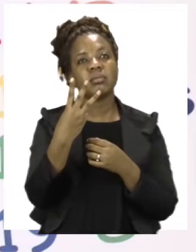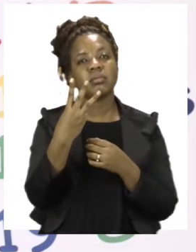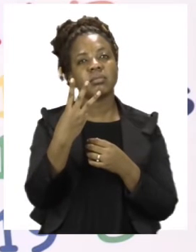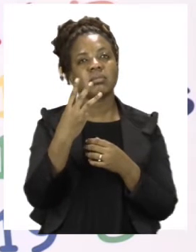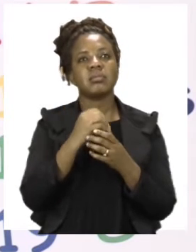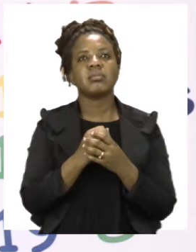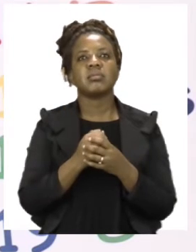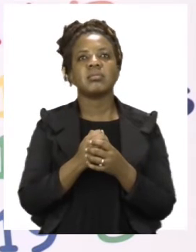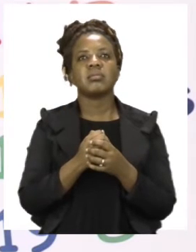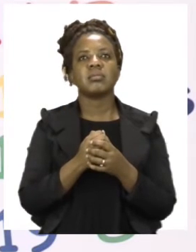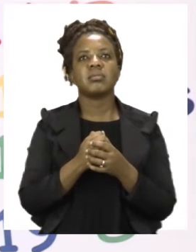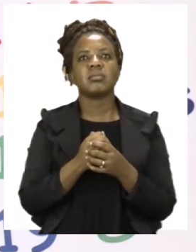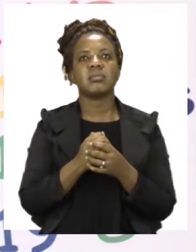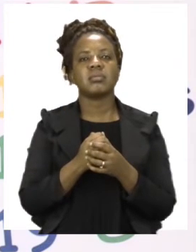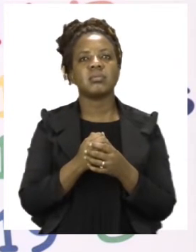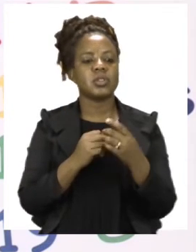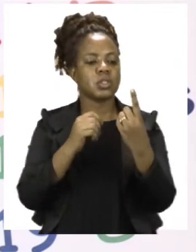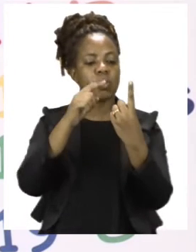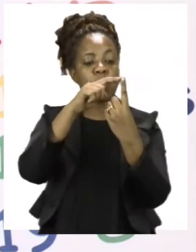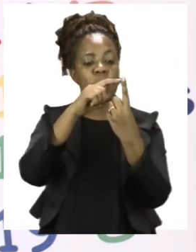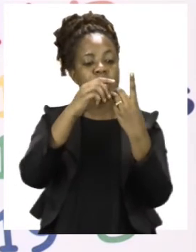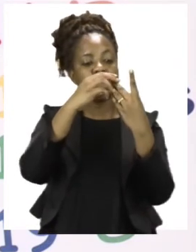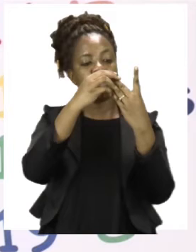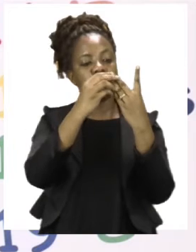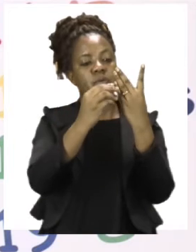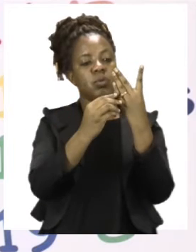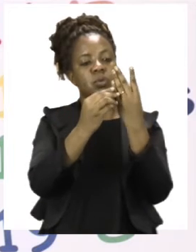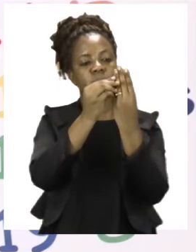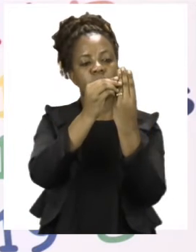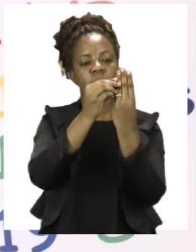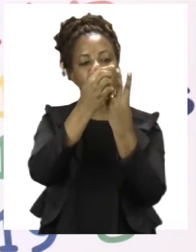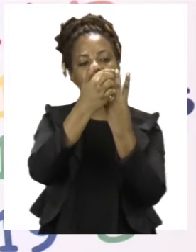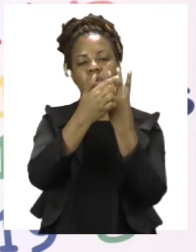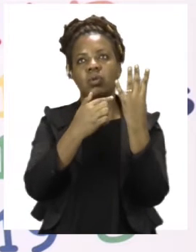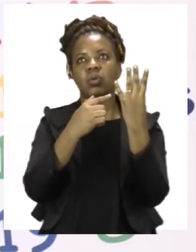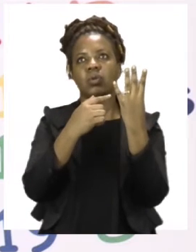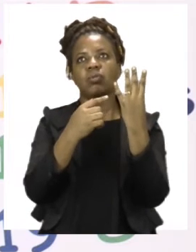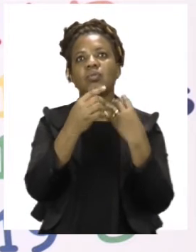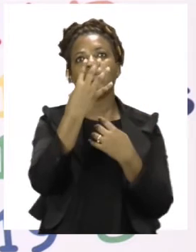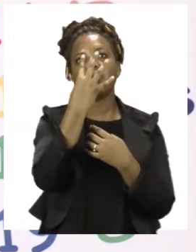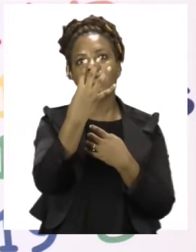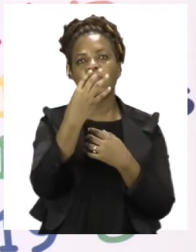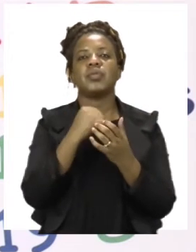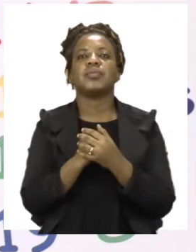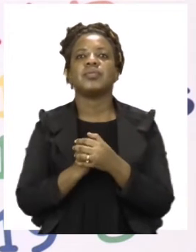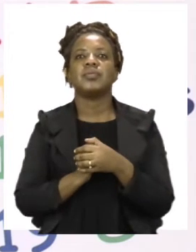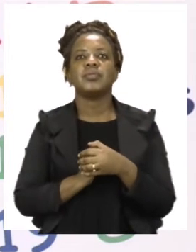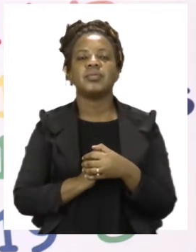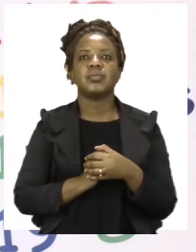3, my dear boys and girls, is 4. So now we know that